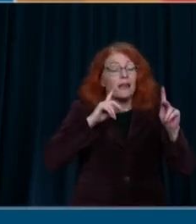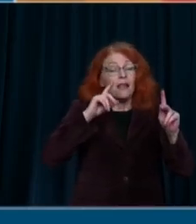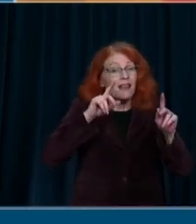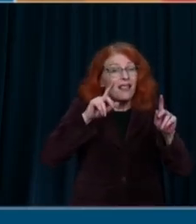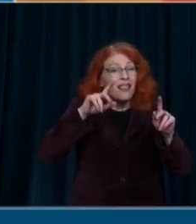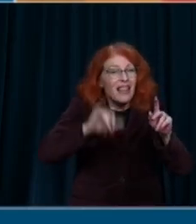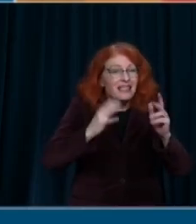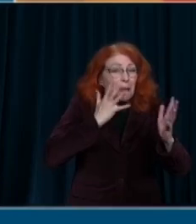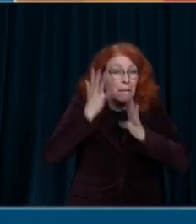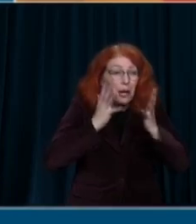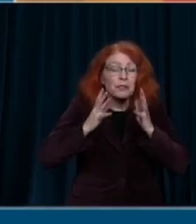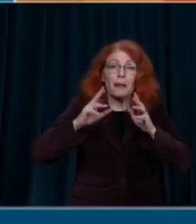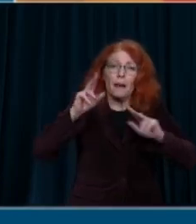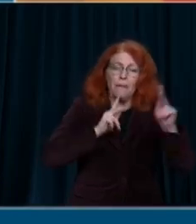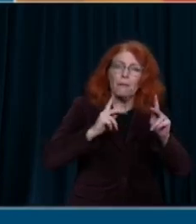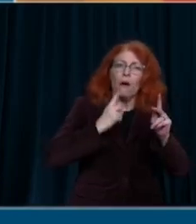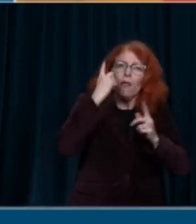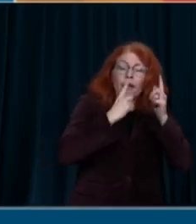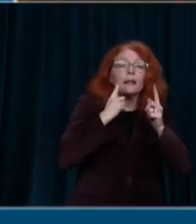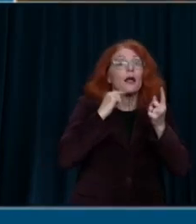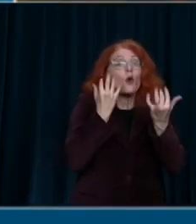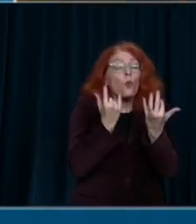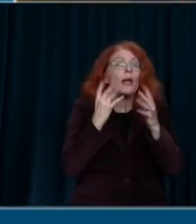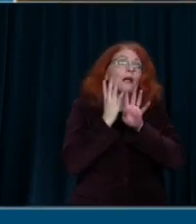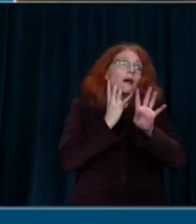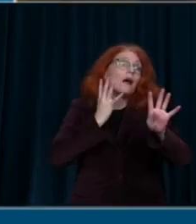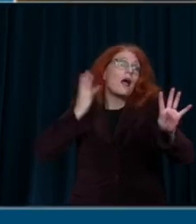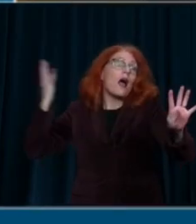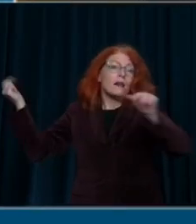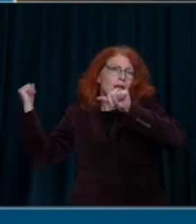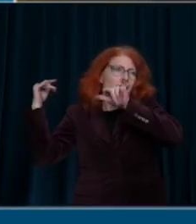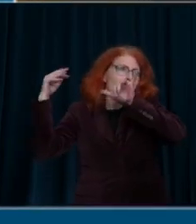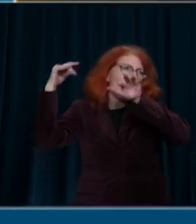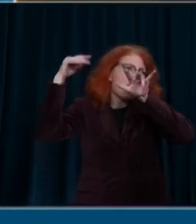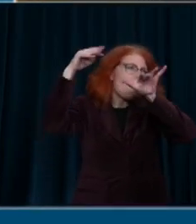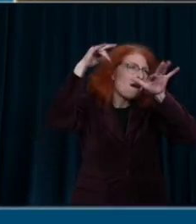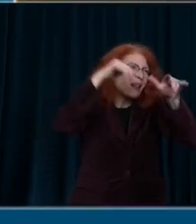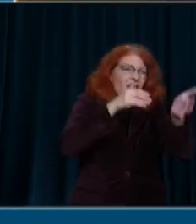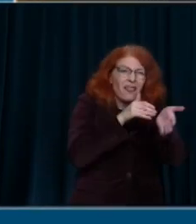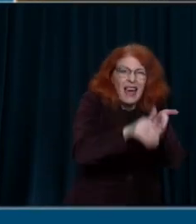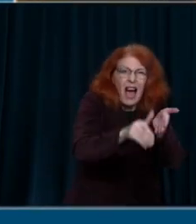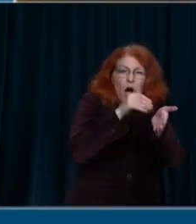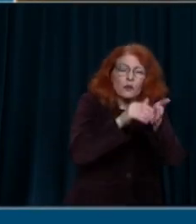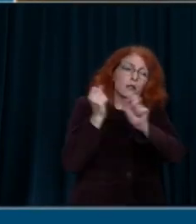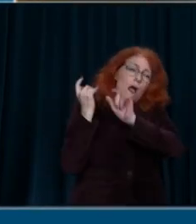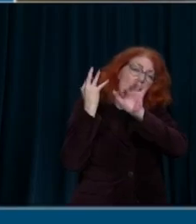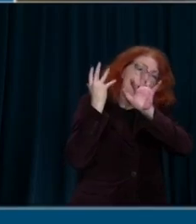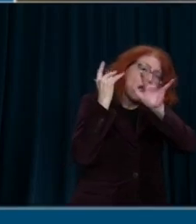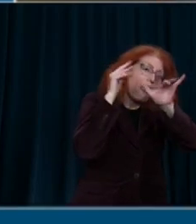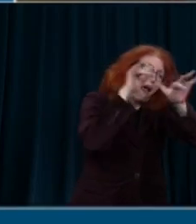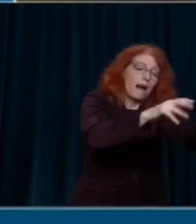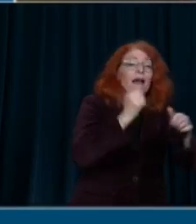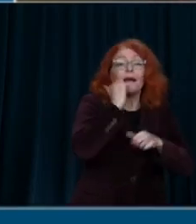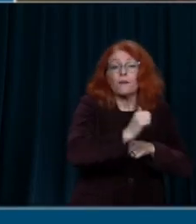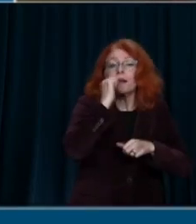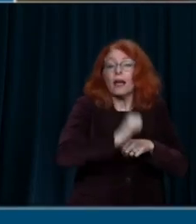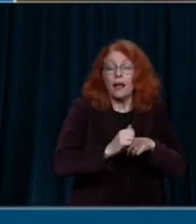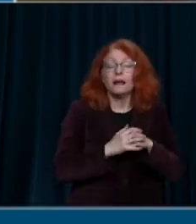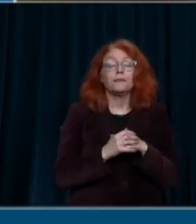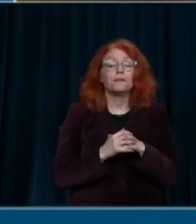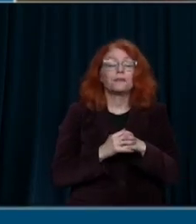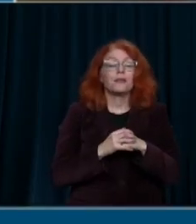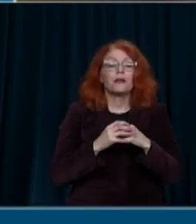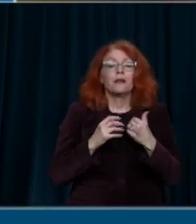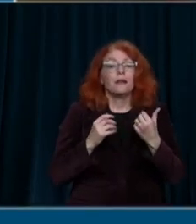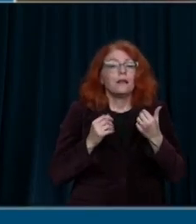we think that we have people that are actually waiting in line to come here, and yet they're rushing across in the thousands every day. And ultimately, this